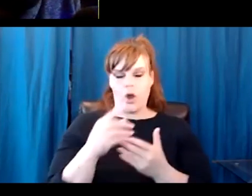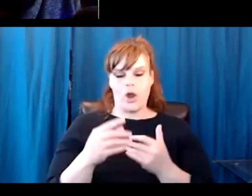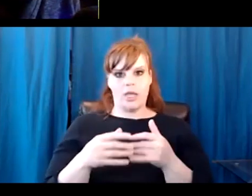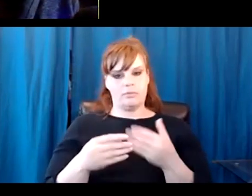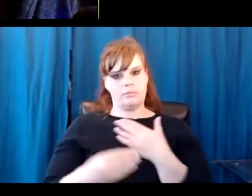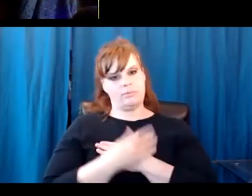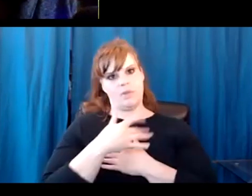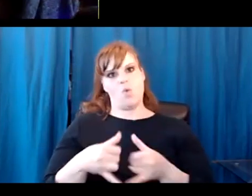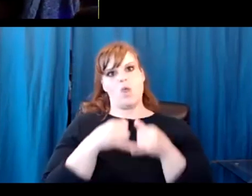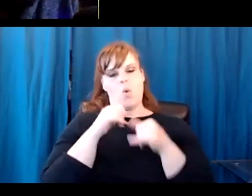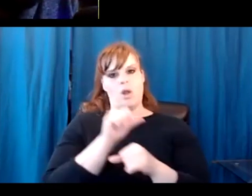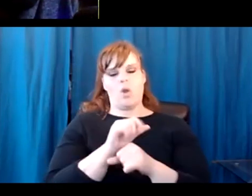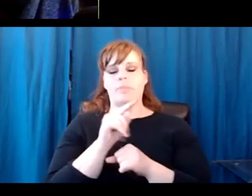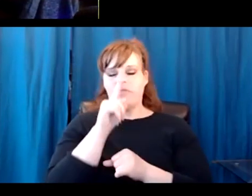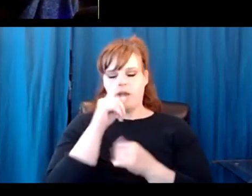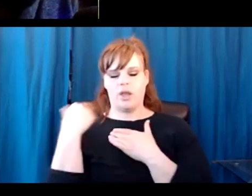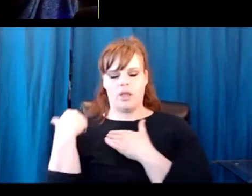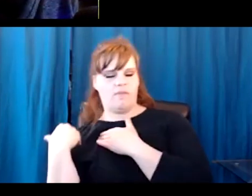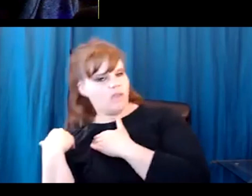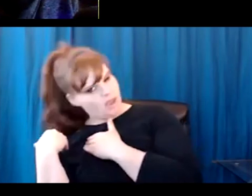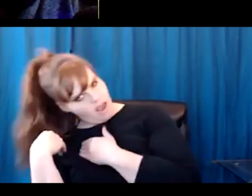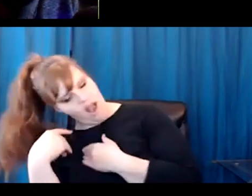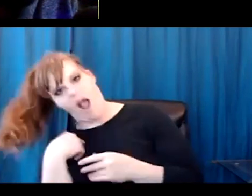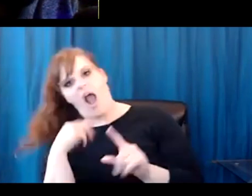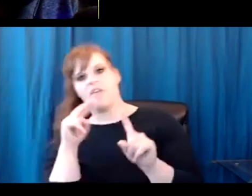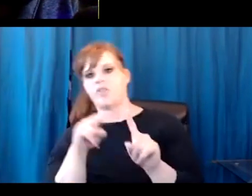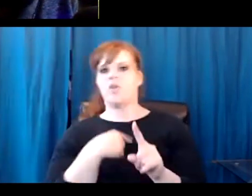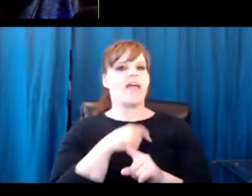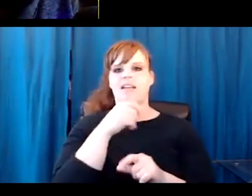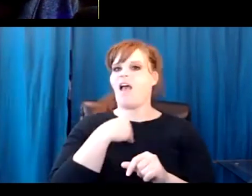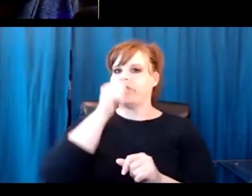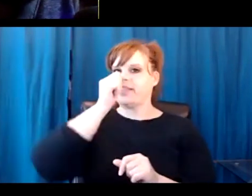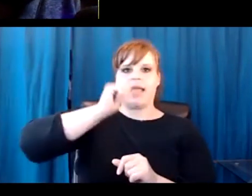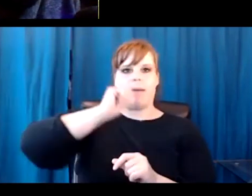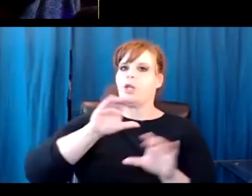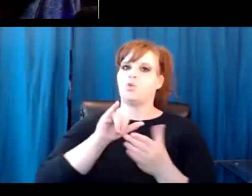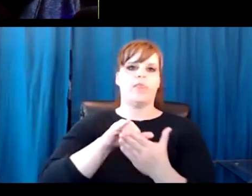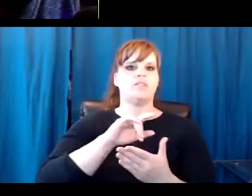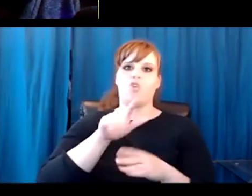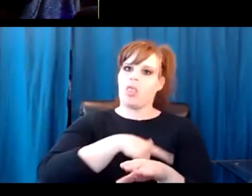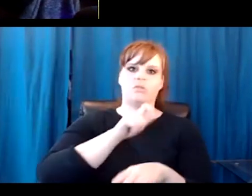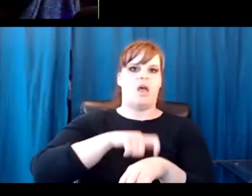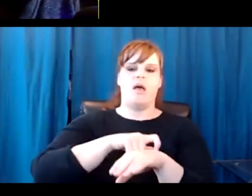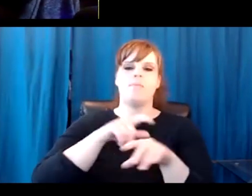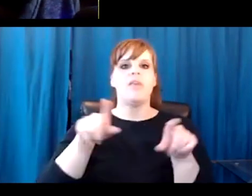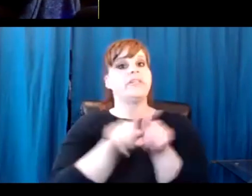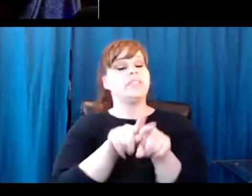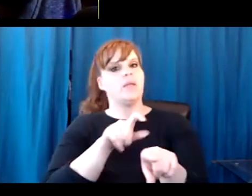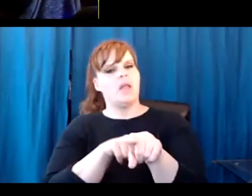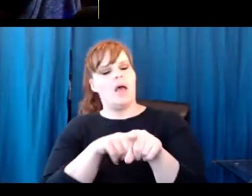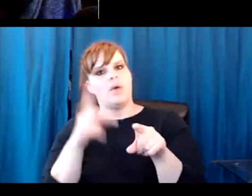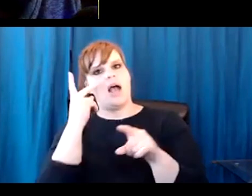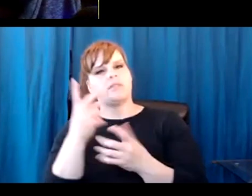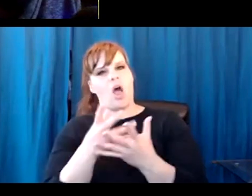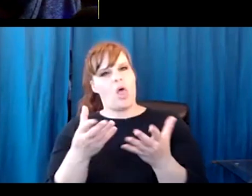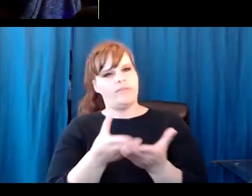so taxing that I knew very early on that I just did not have the stamina to do this like long term. At the same time, I saw a lot of